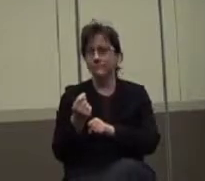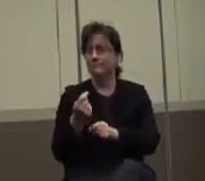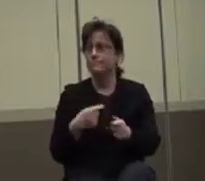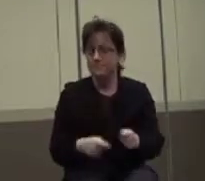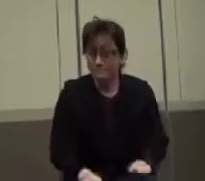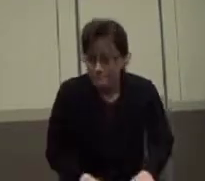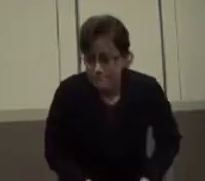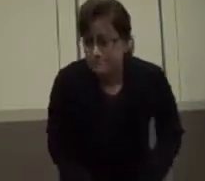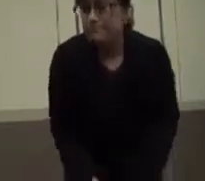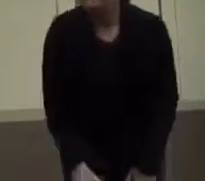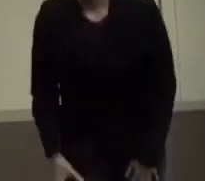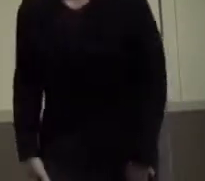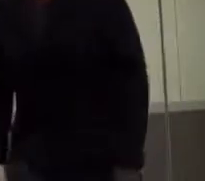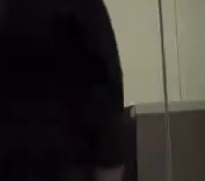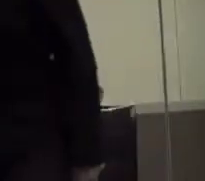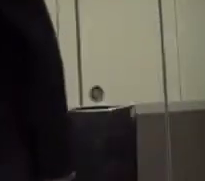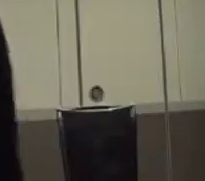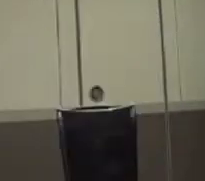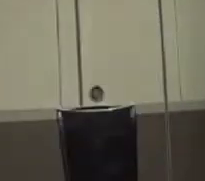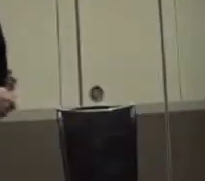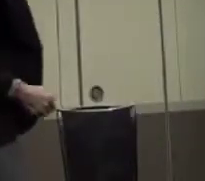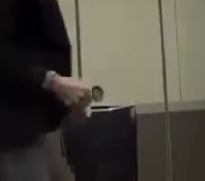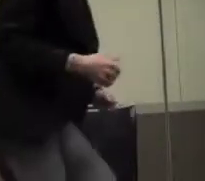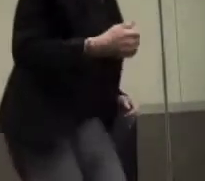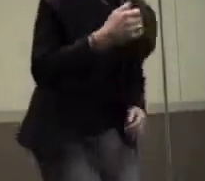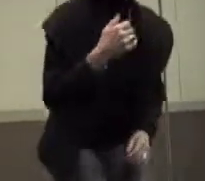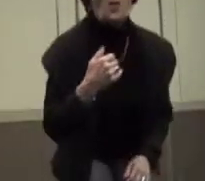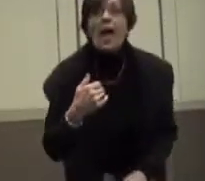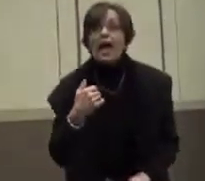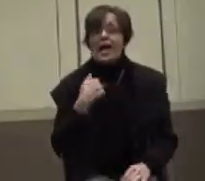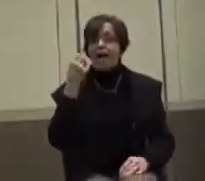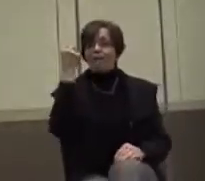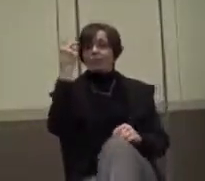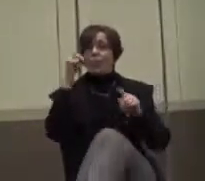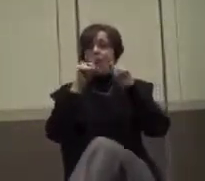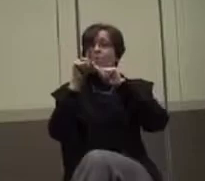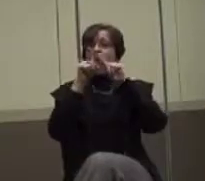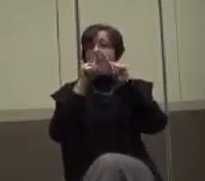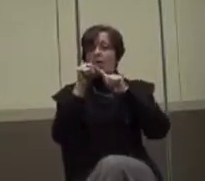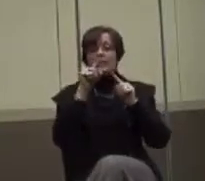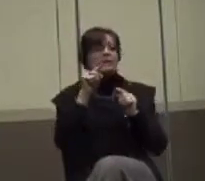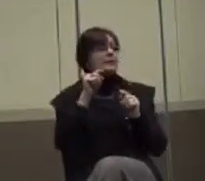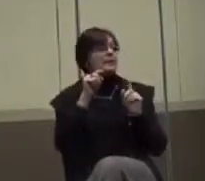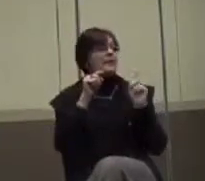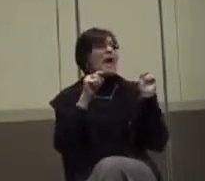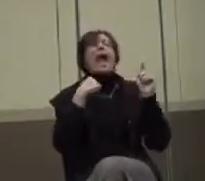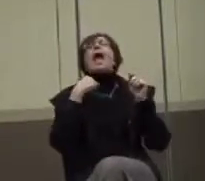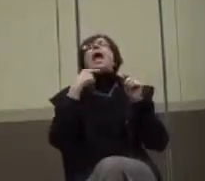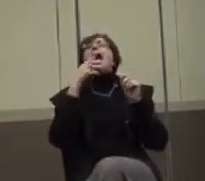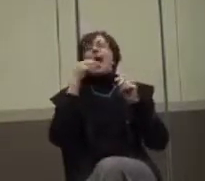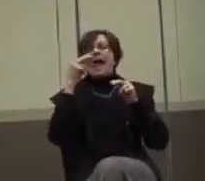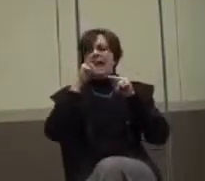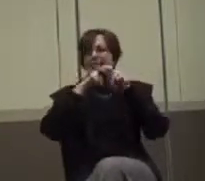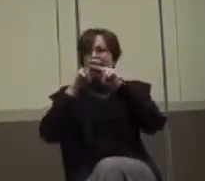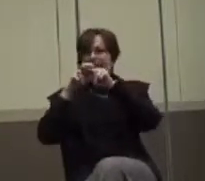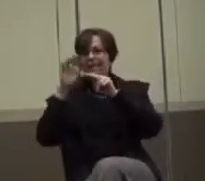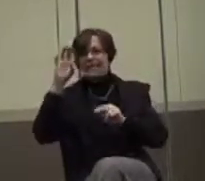up here. All of a sudden, I should get everybody's name. And I should have a seating chart. That's what I need.